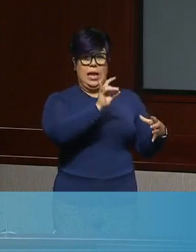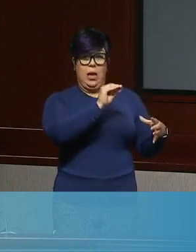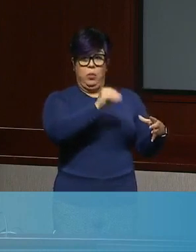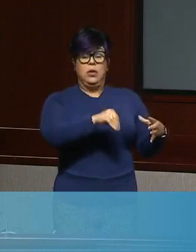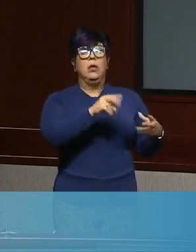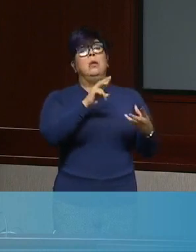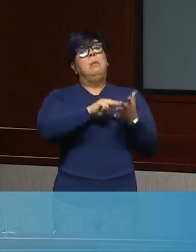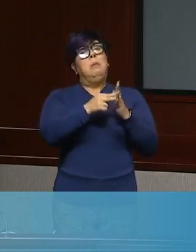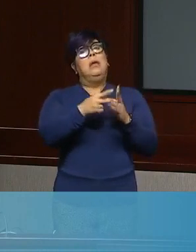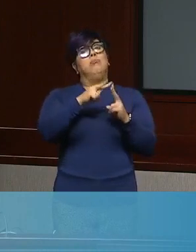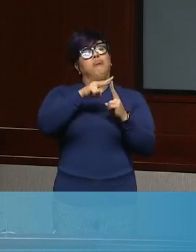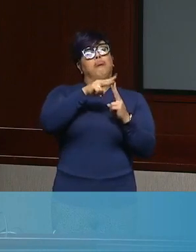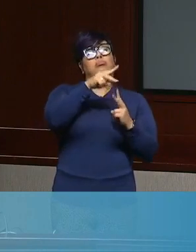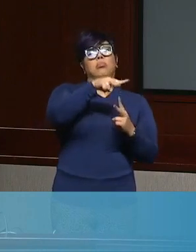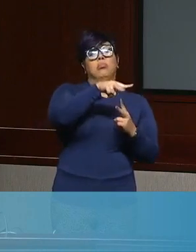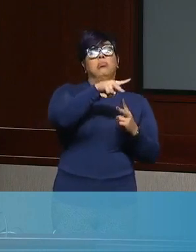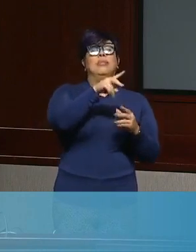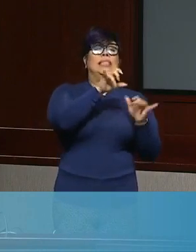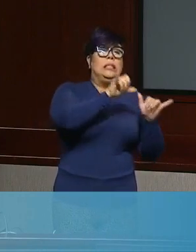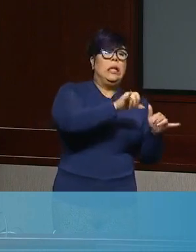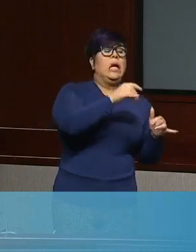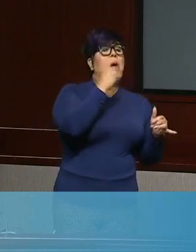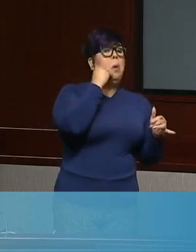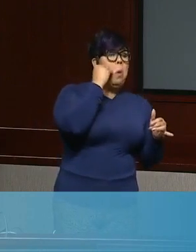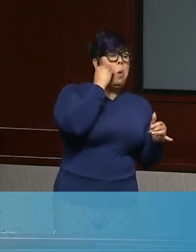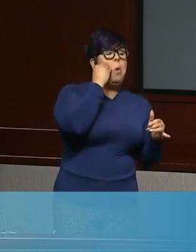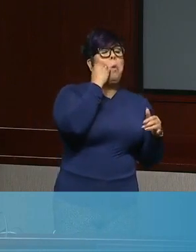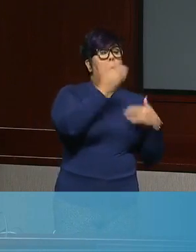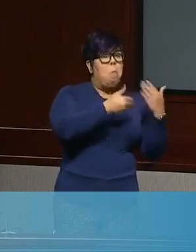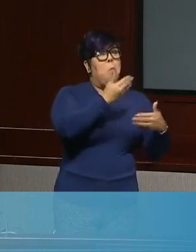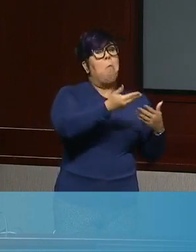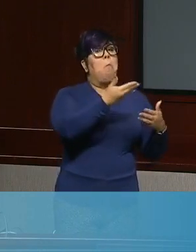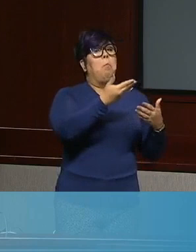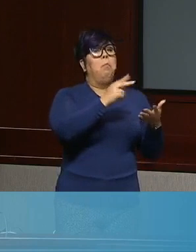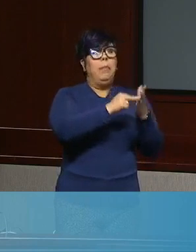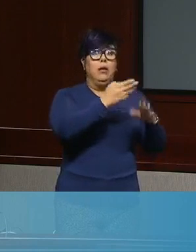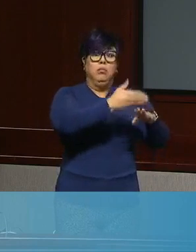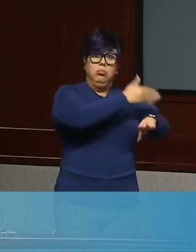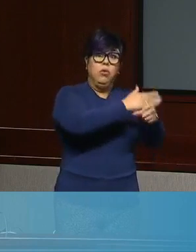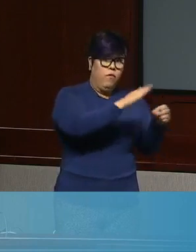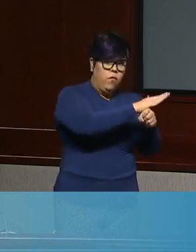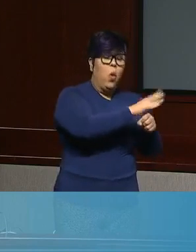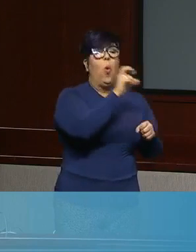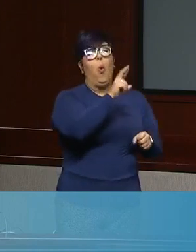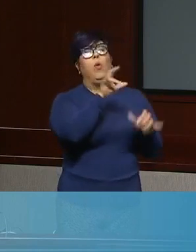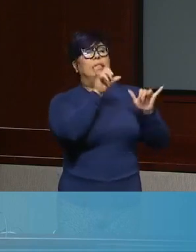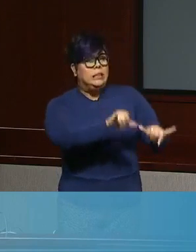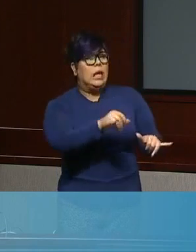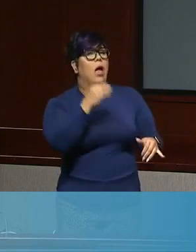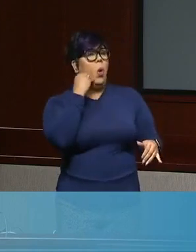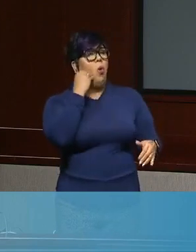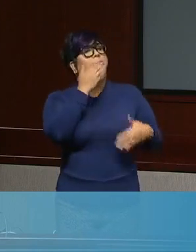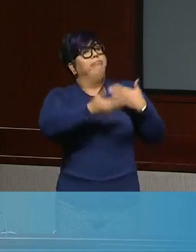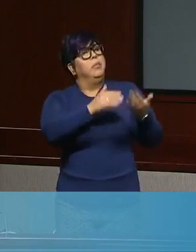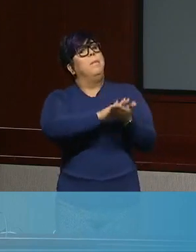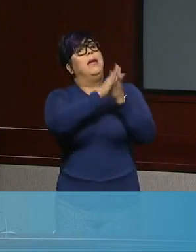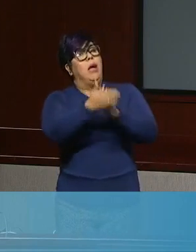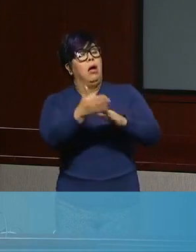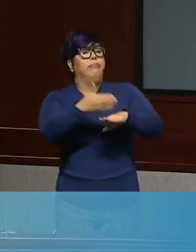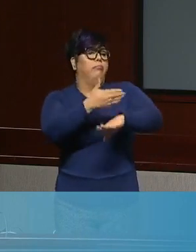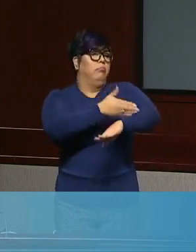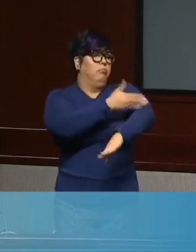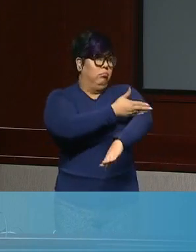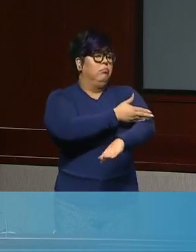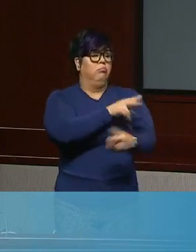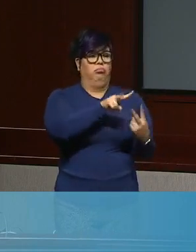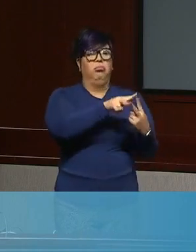who have either fully recovered, are presumed fully recovered, or are isolated and recovering